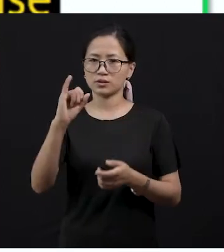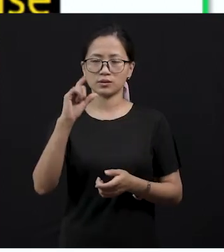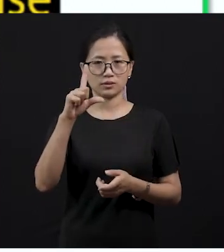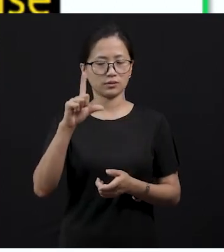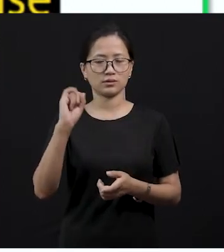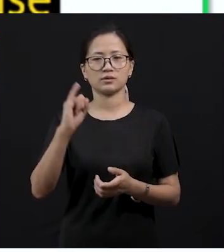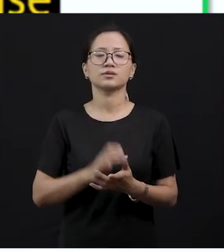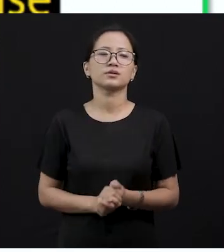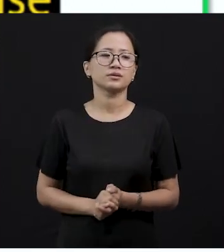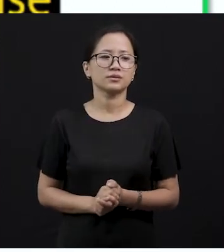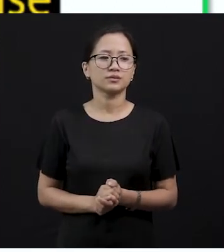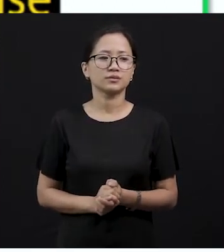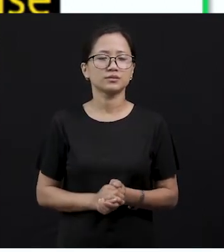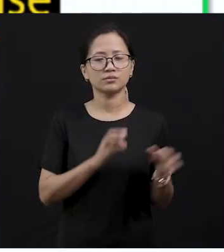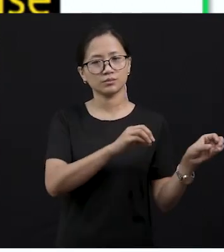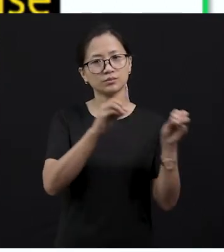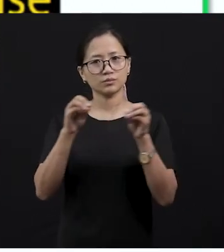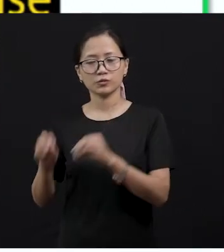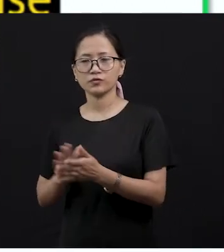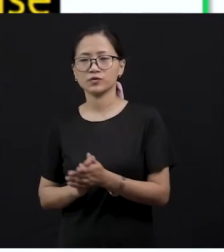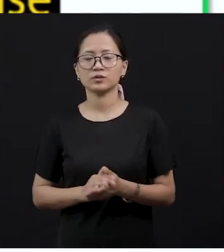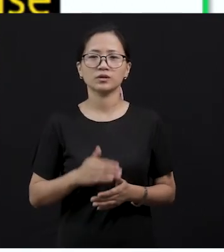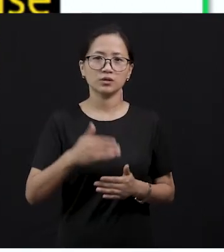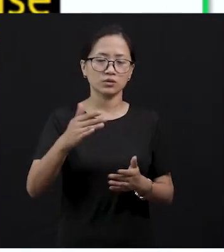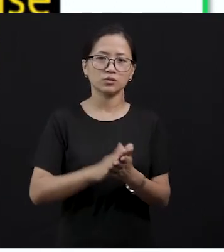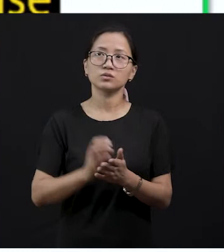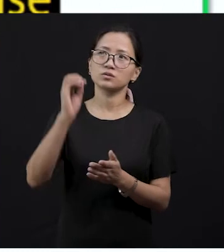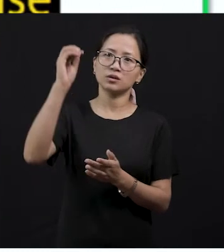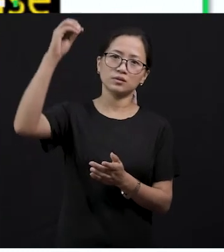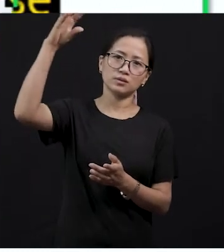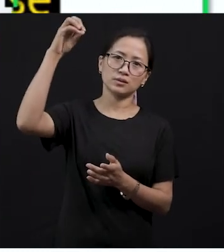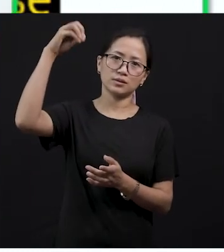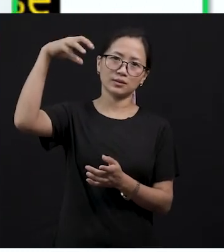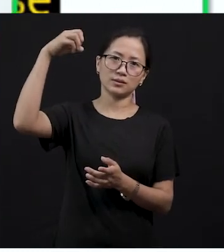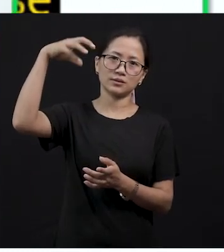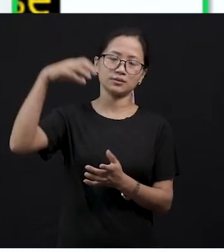like it is moving according to the light. Okay?